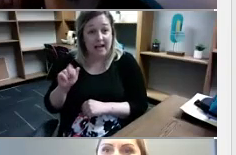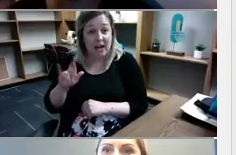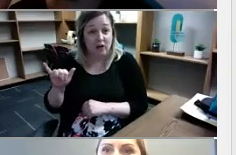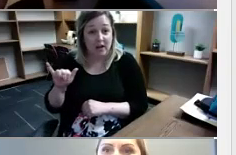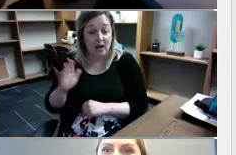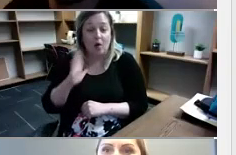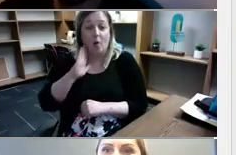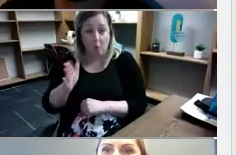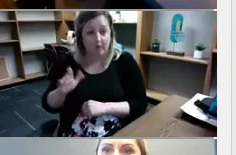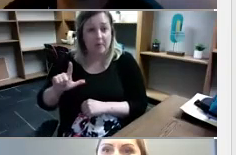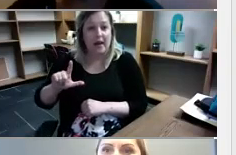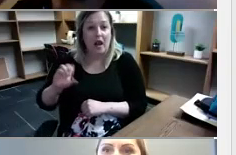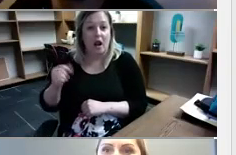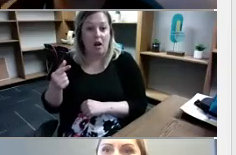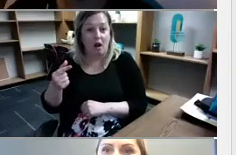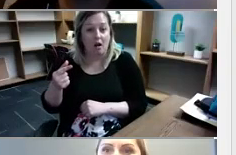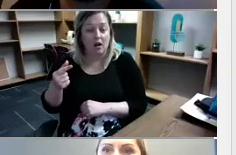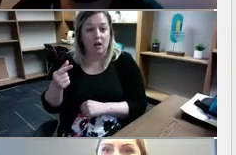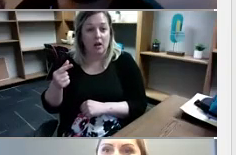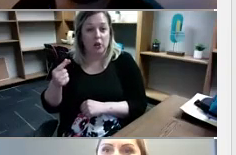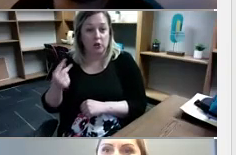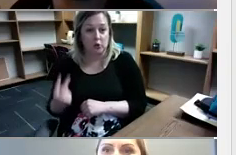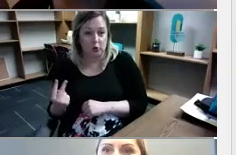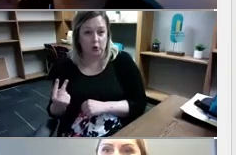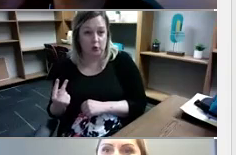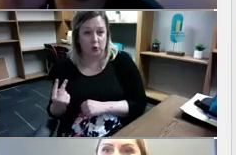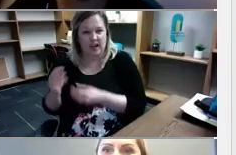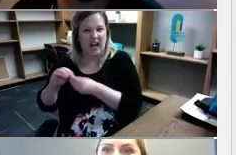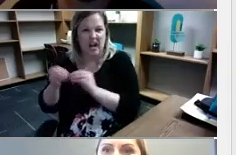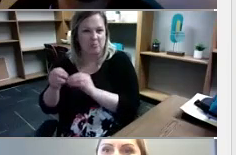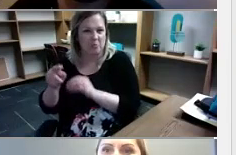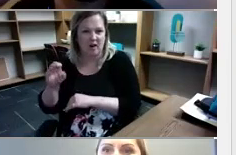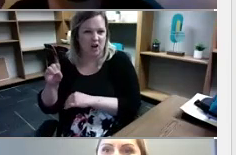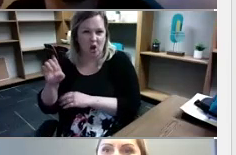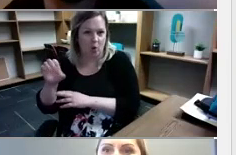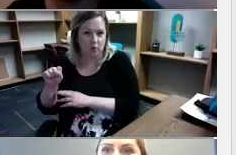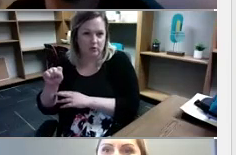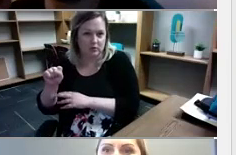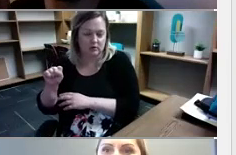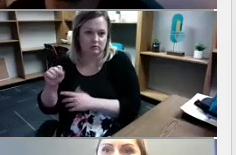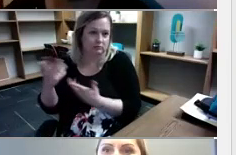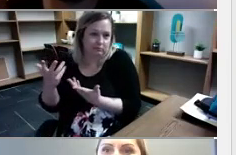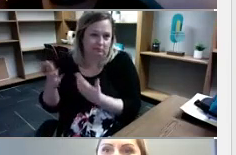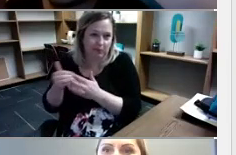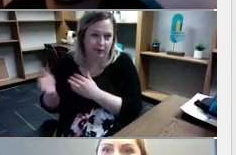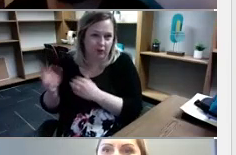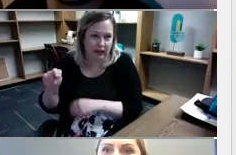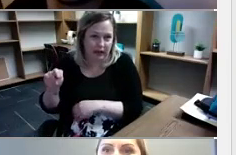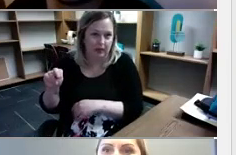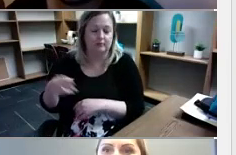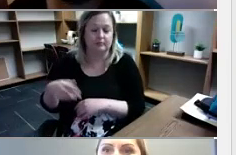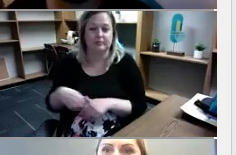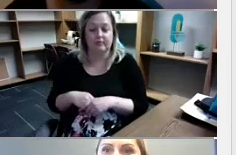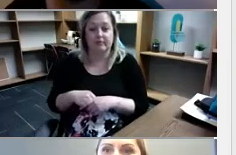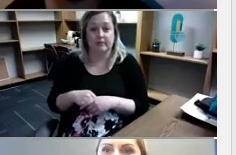2 of the number of nodes, or n, right? So number of leaves, or n. Now, since this is an unbalanced